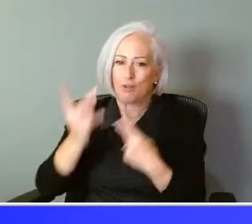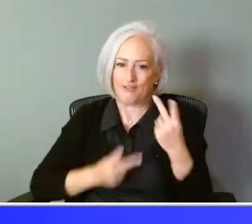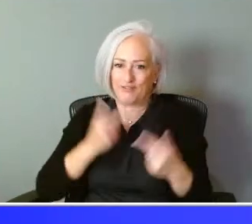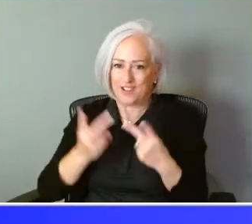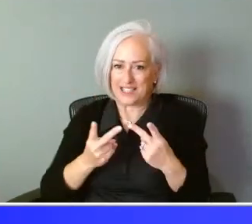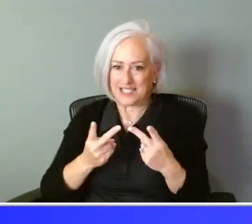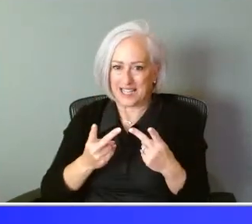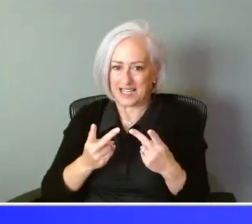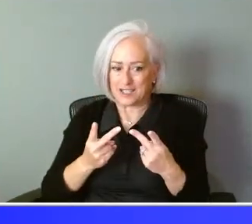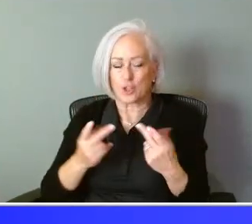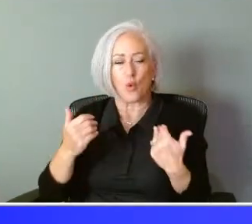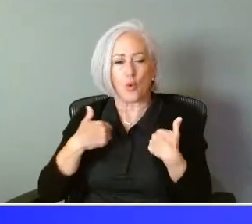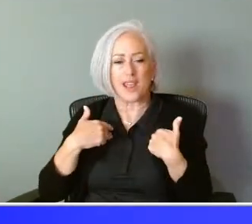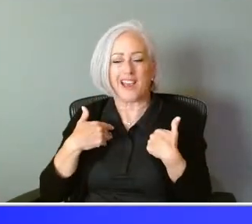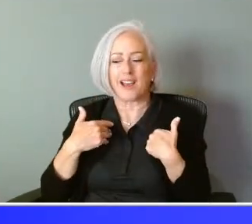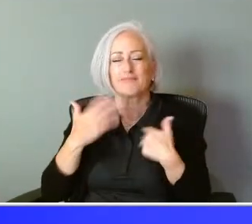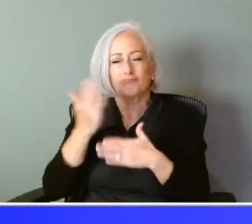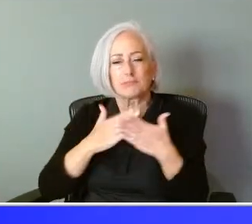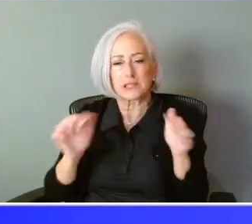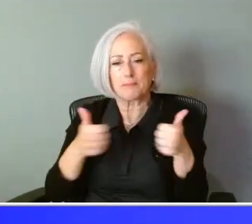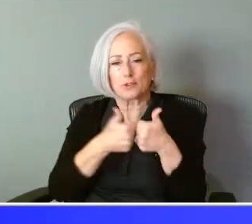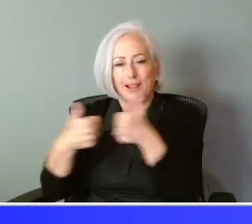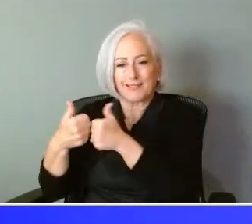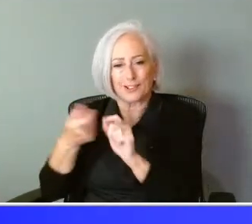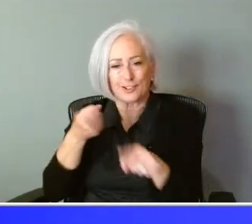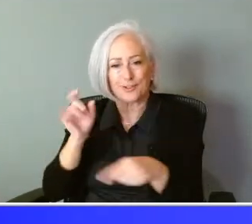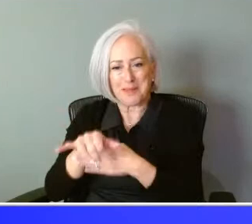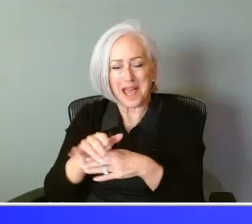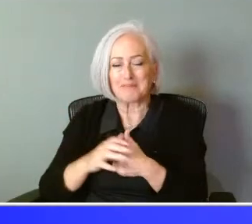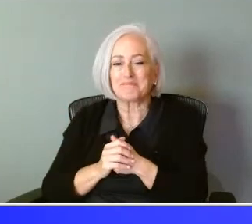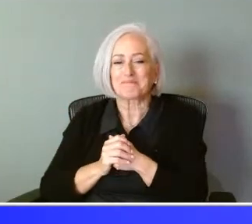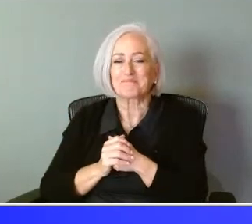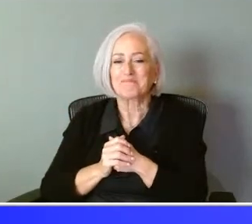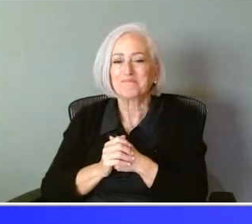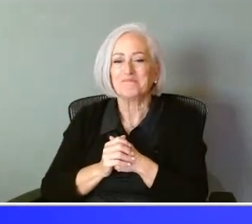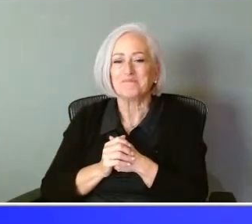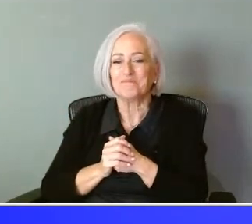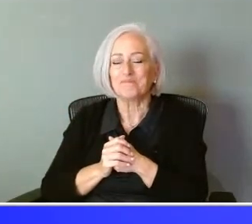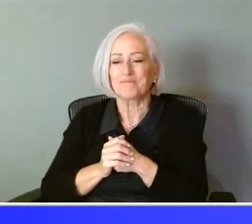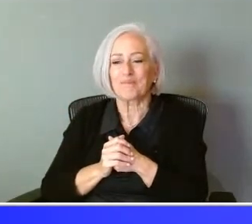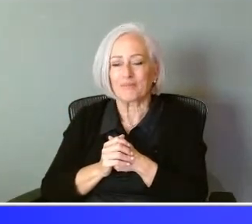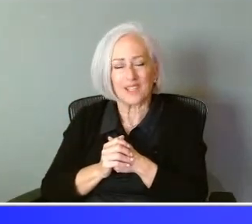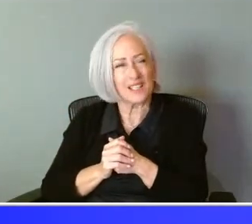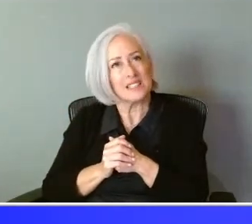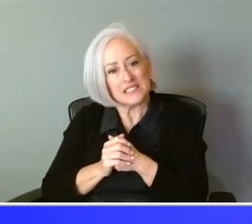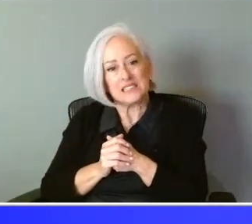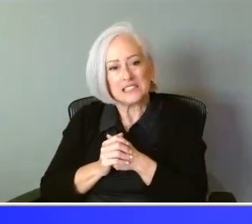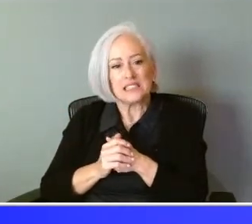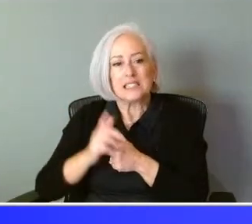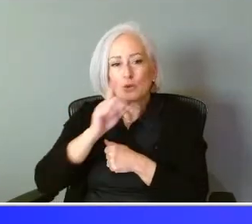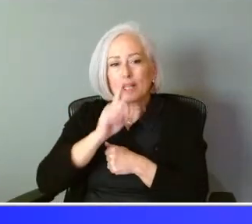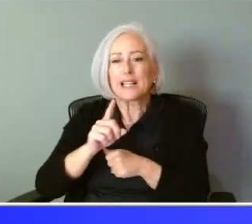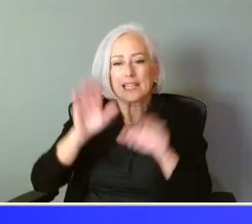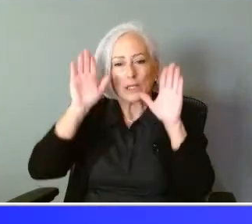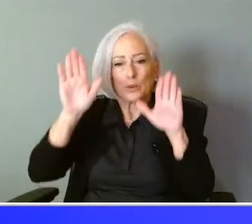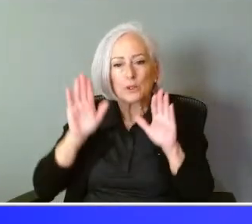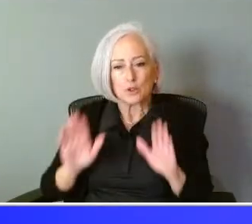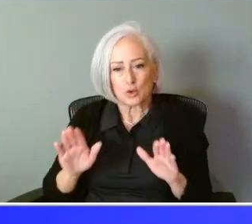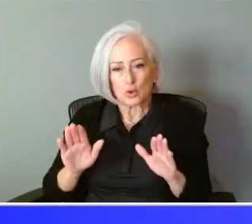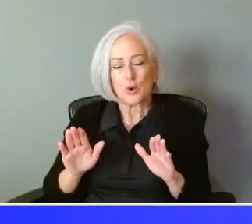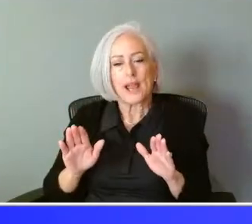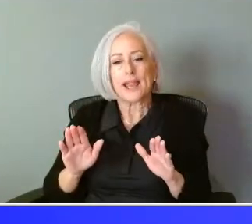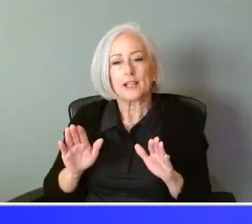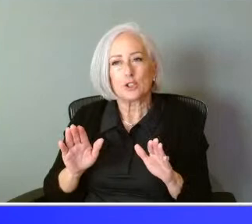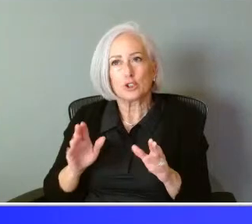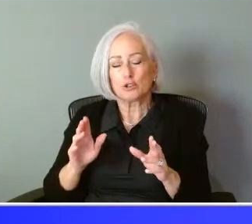of challenges. But it was great to kind of